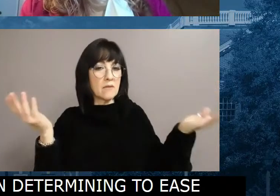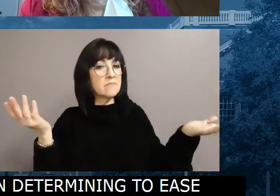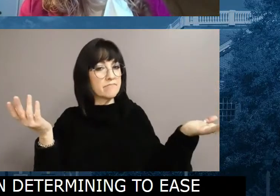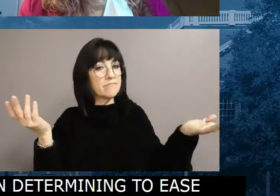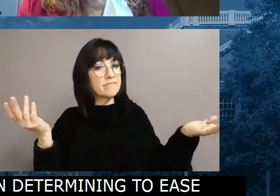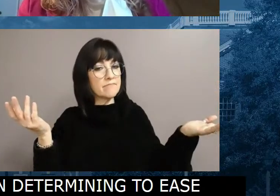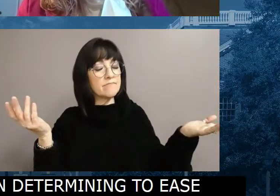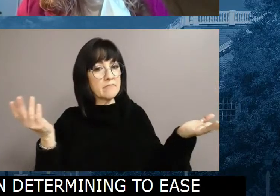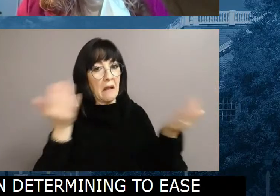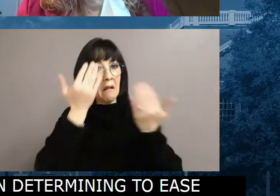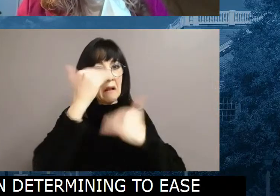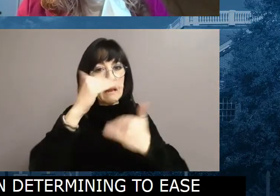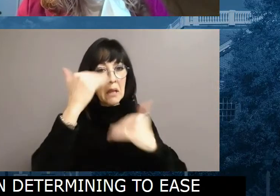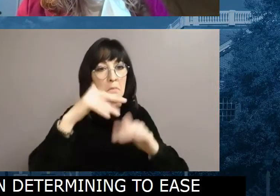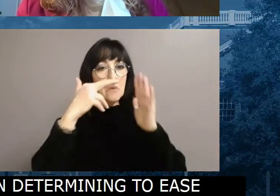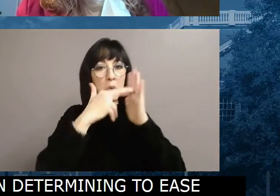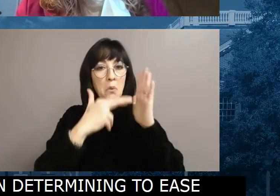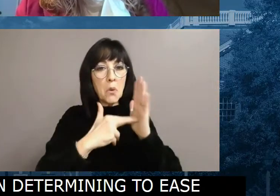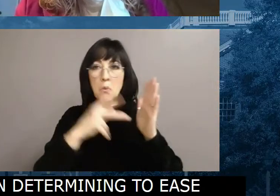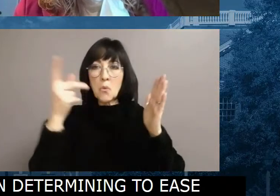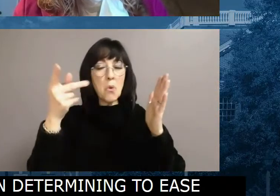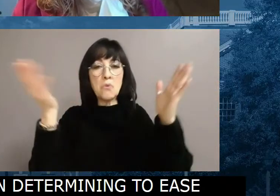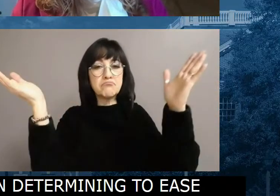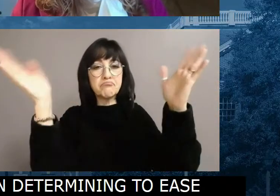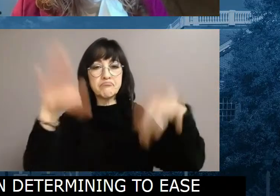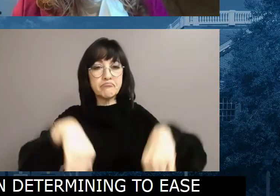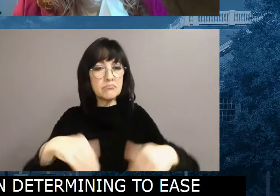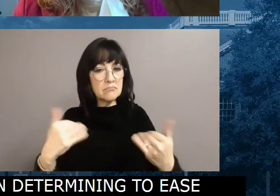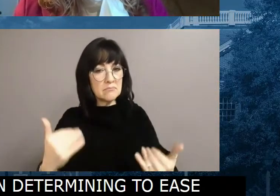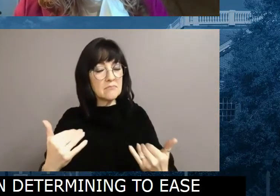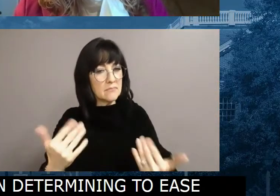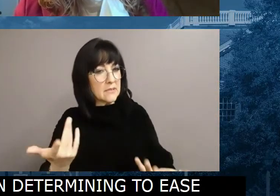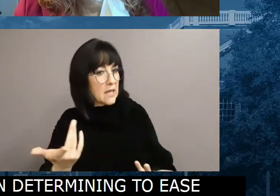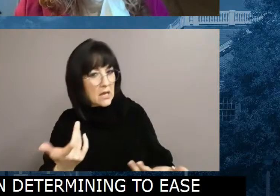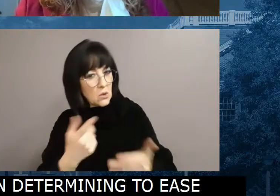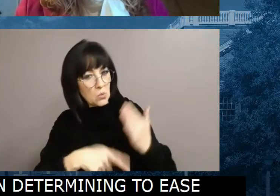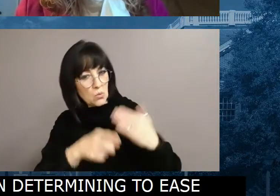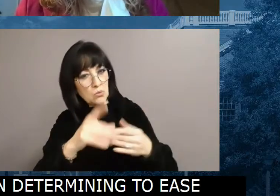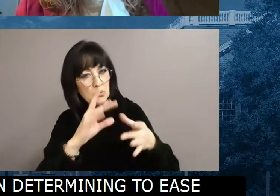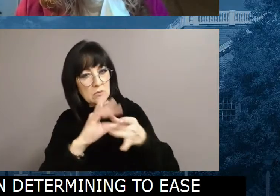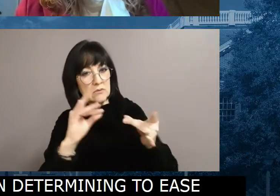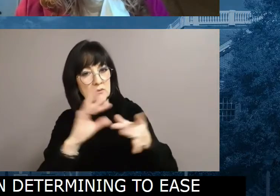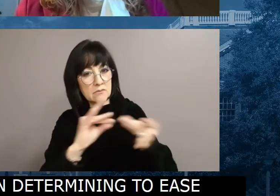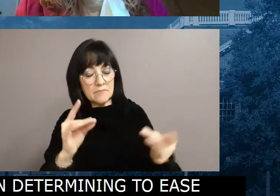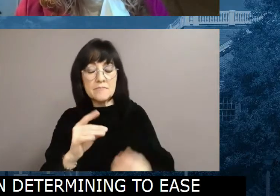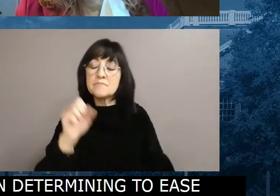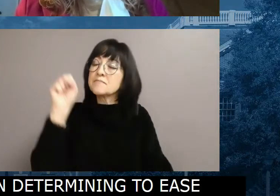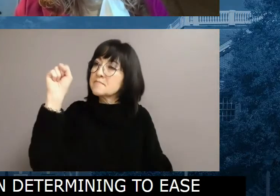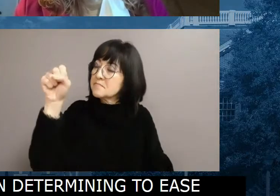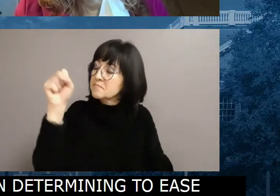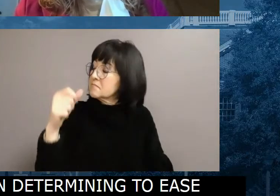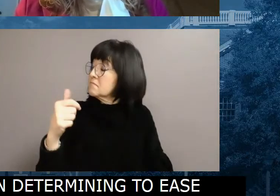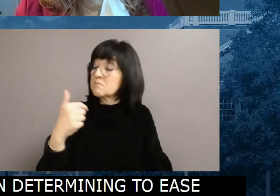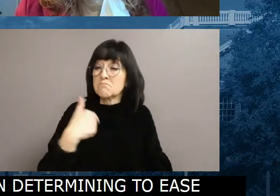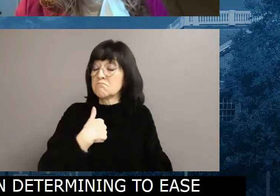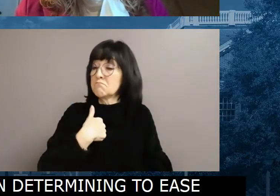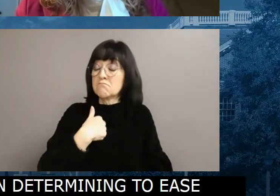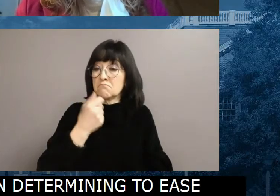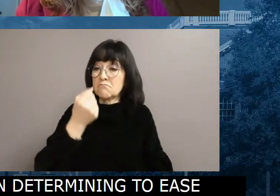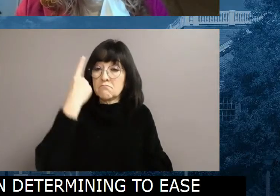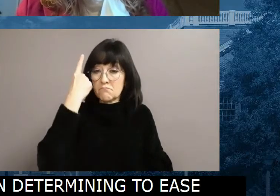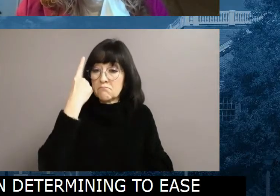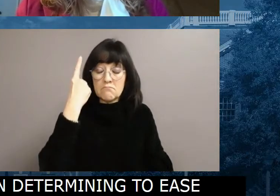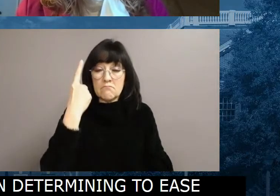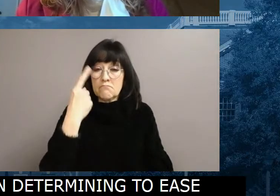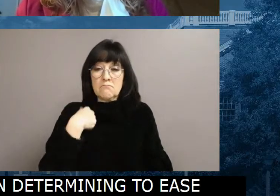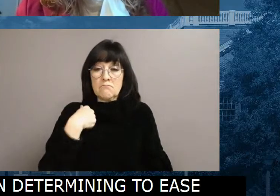to, as I said, Governor Hogan, and we watch what's happening in New Jersey and Pennsylvania. And then we just wanted to send a